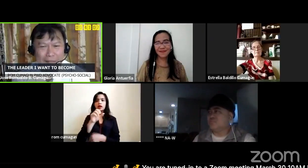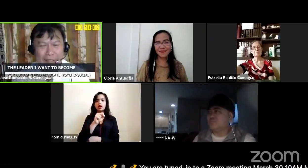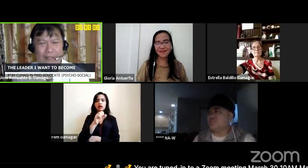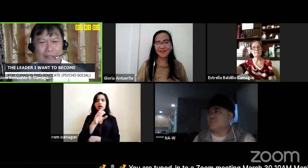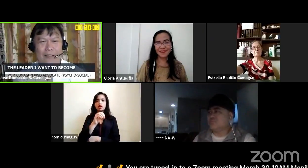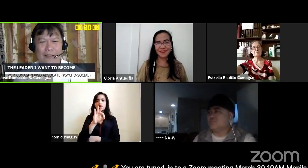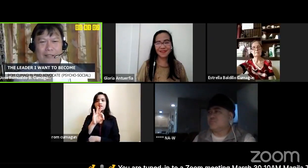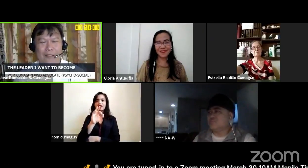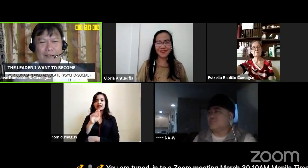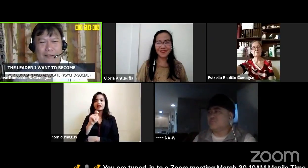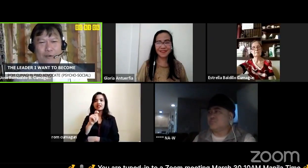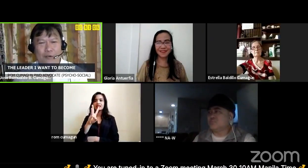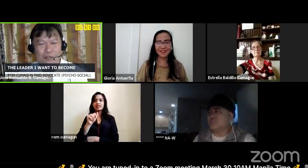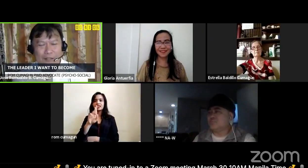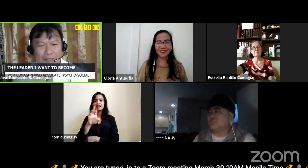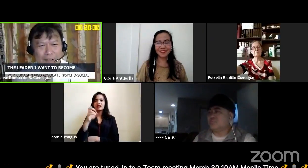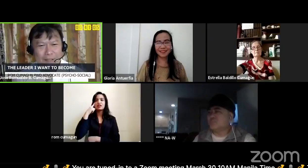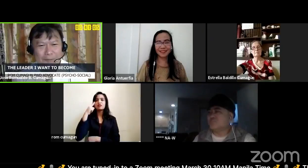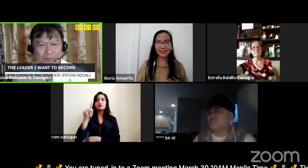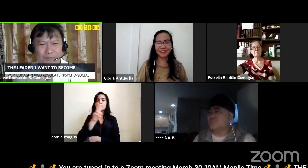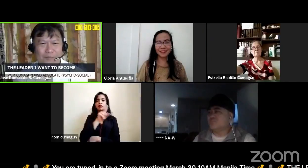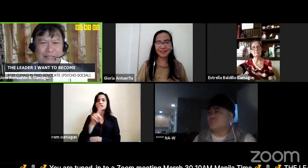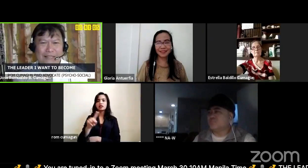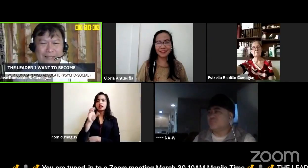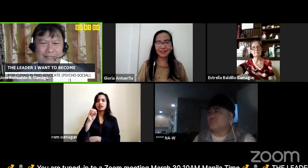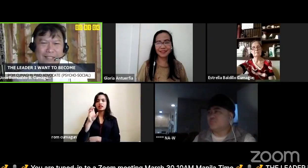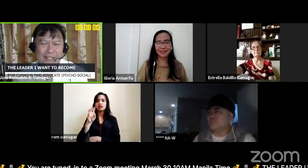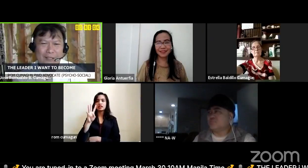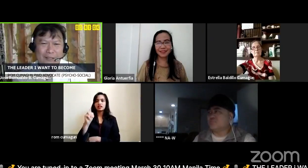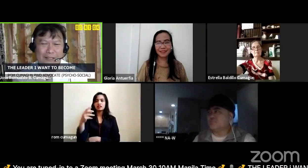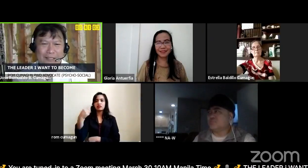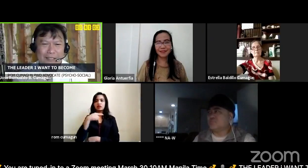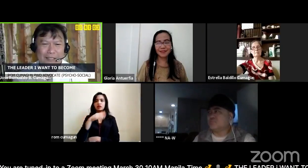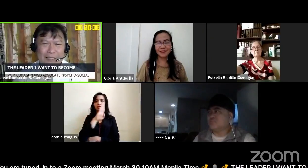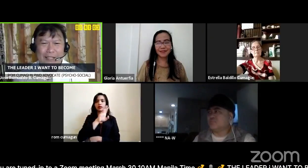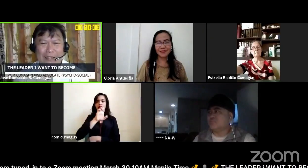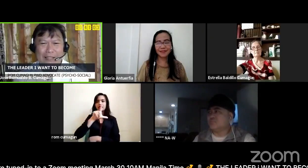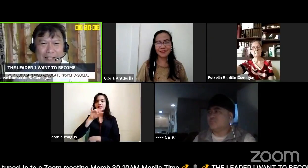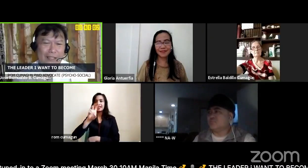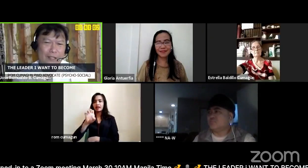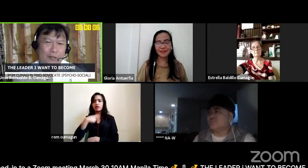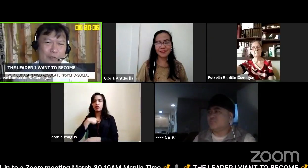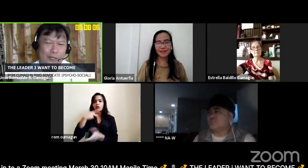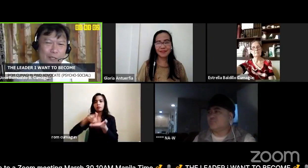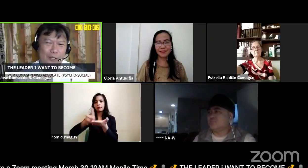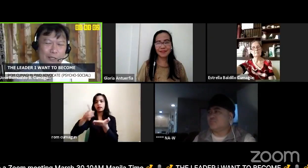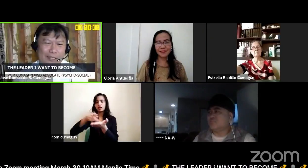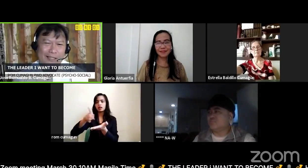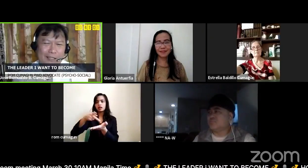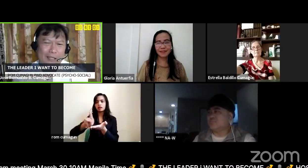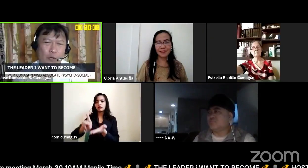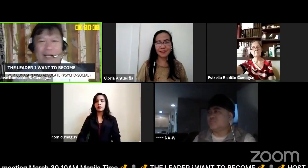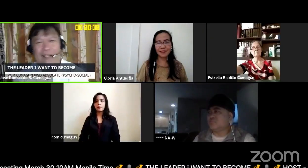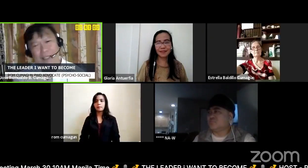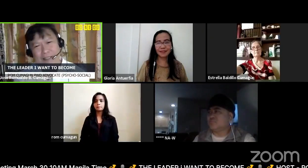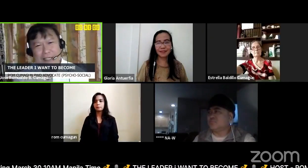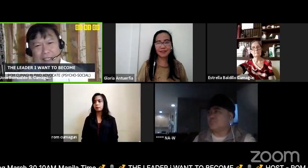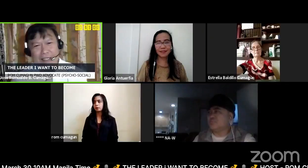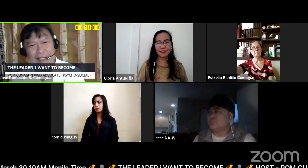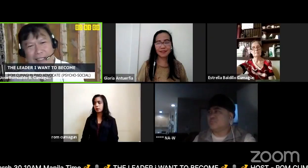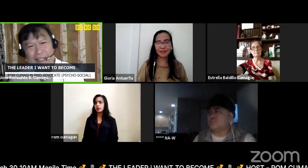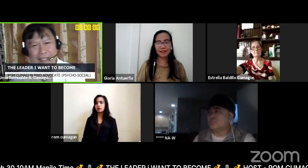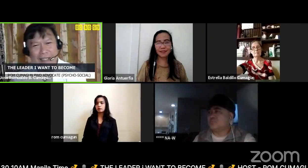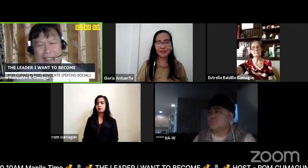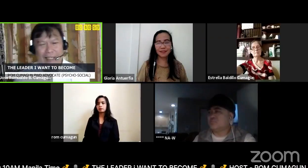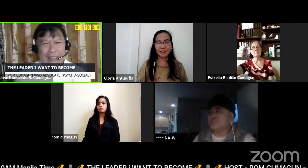for Be Live, for you know, uh, now where